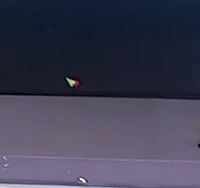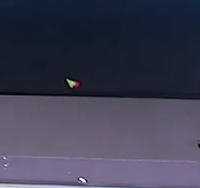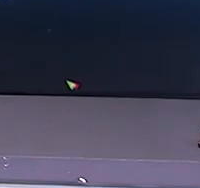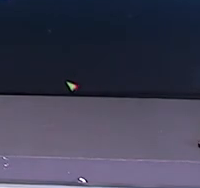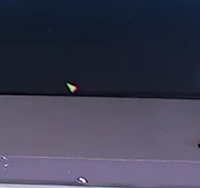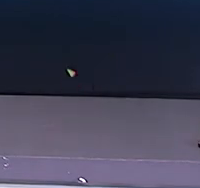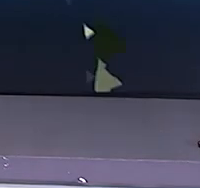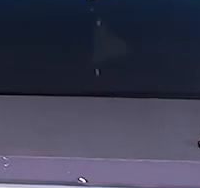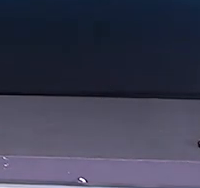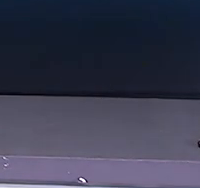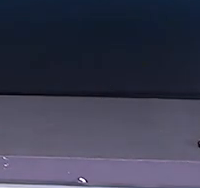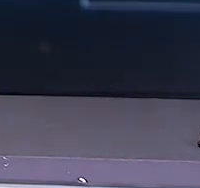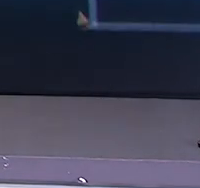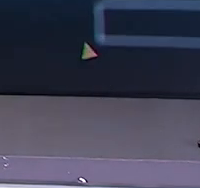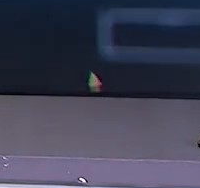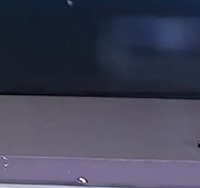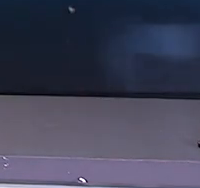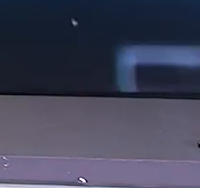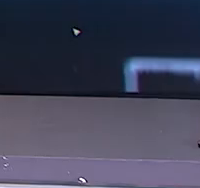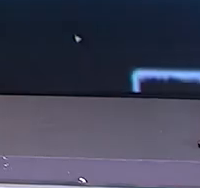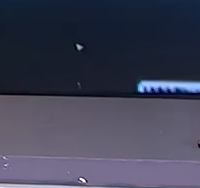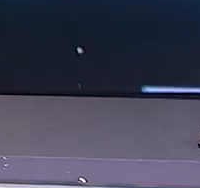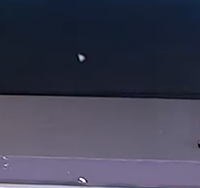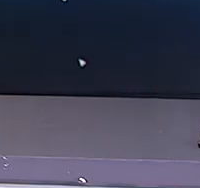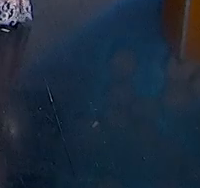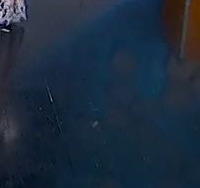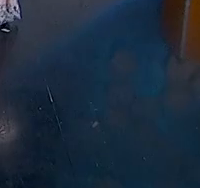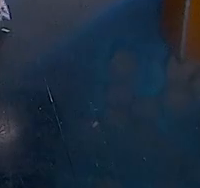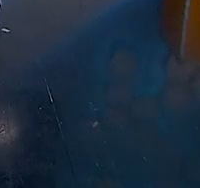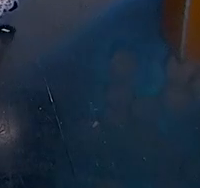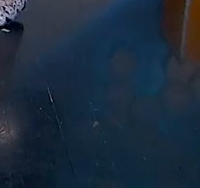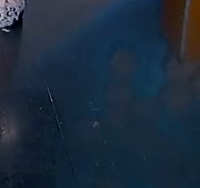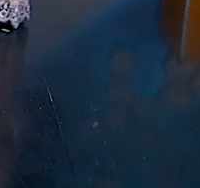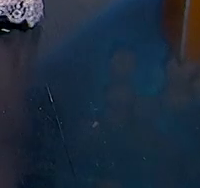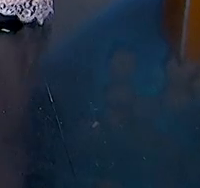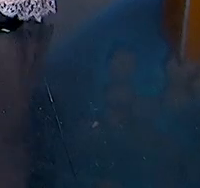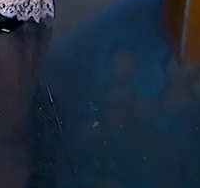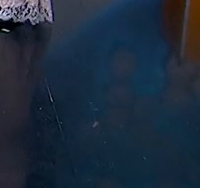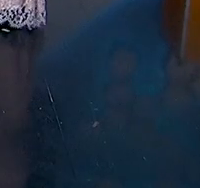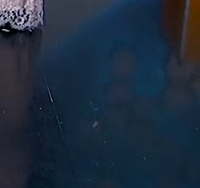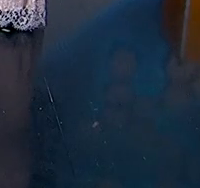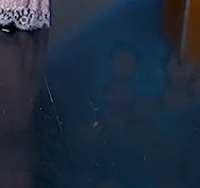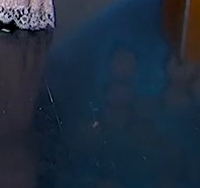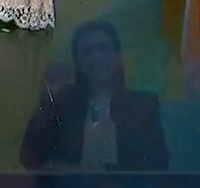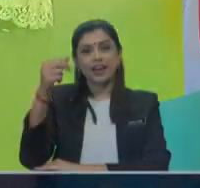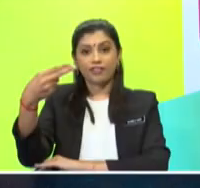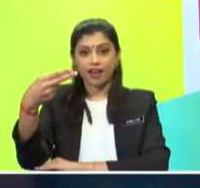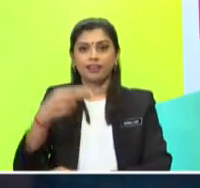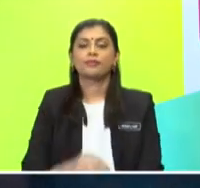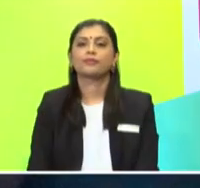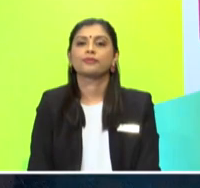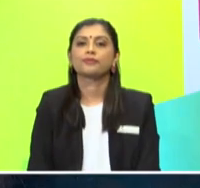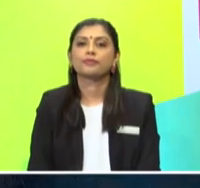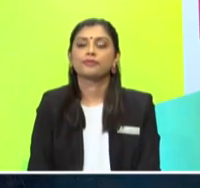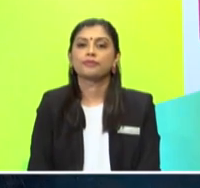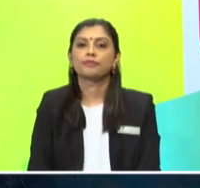And our teacher for today is, of course, Madam Farah. Hi, Madam Farah. How are Hi, you? Hi, Sean. Alhamdulillah, I'm fine. Thank you, Sean. All right. And we